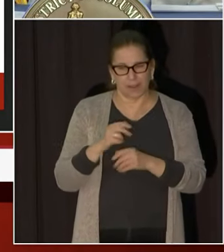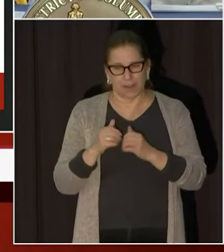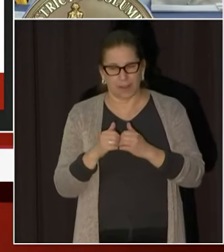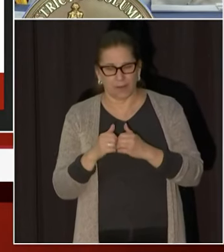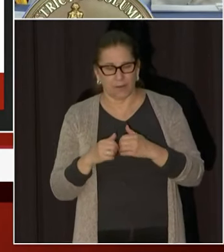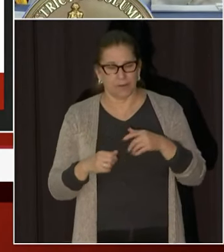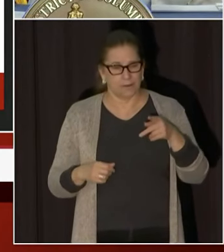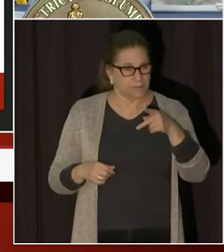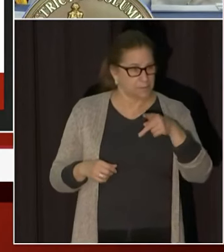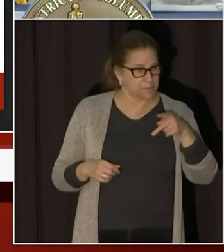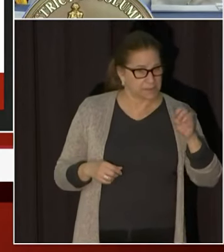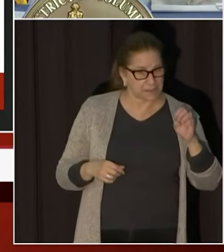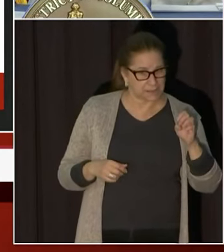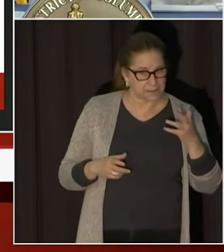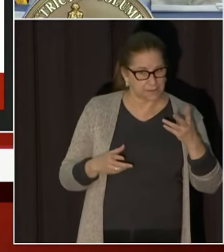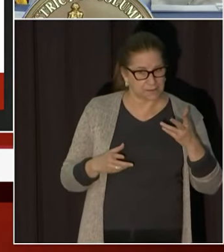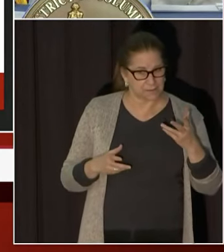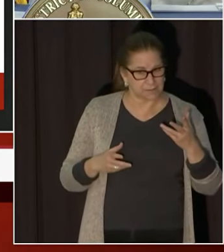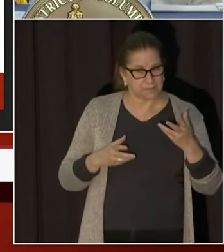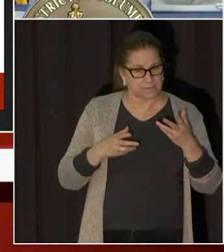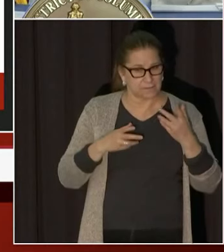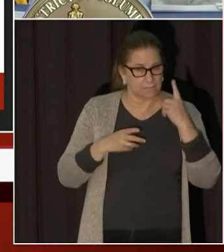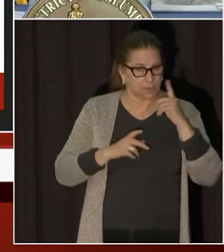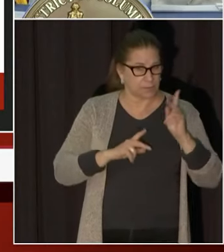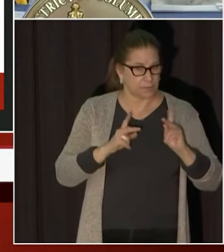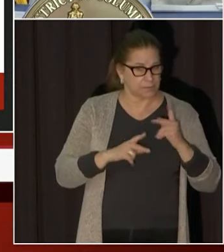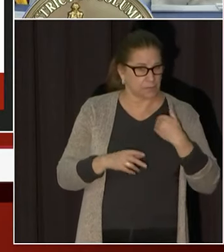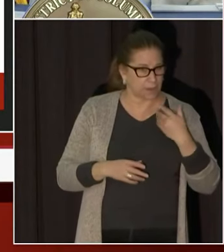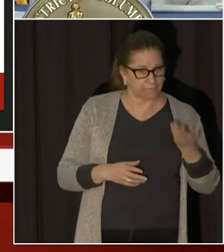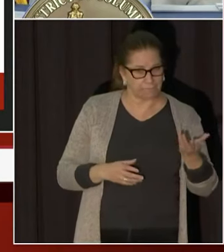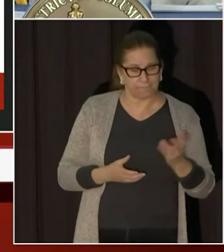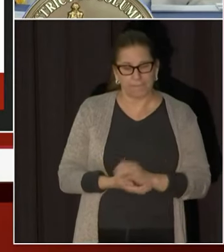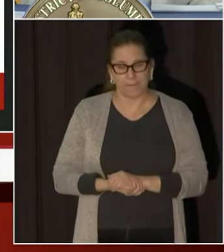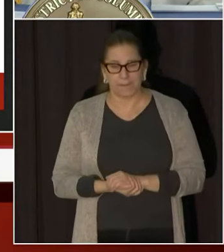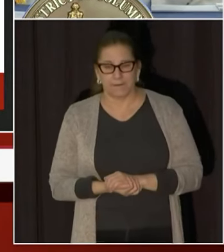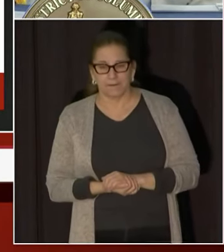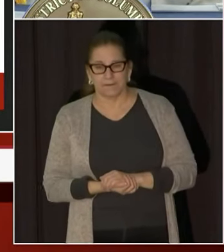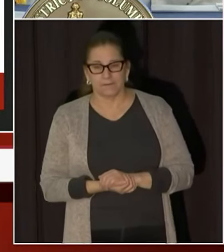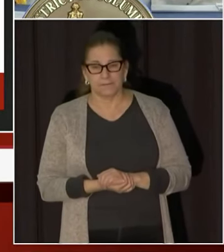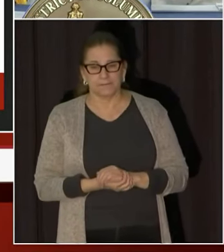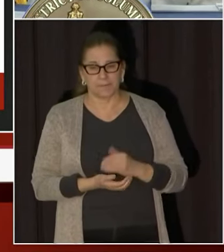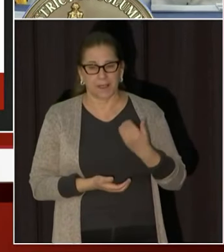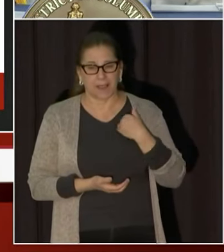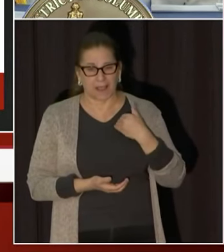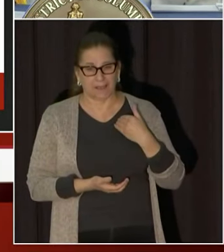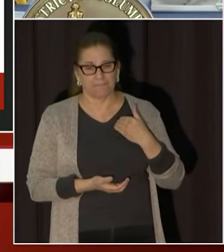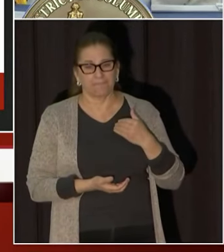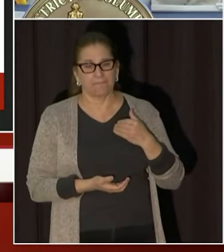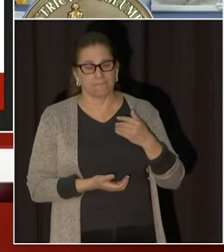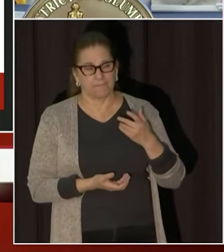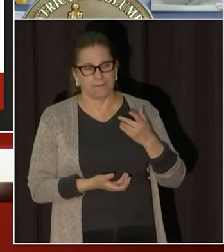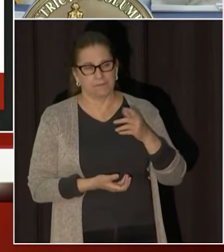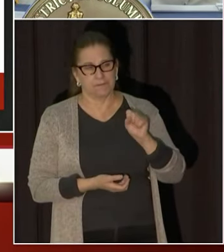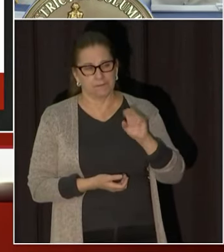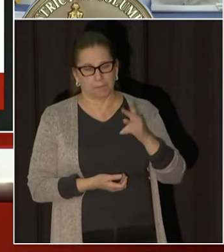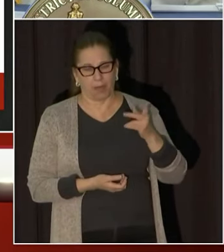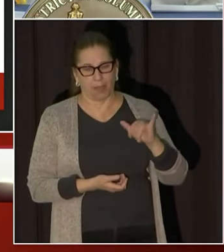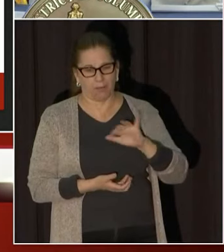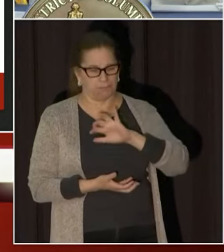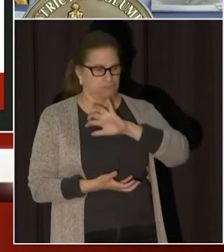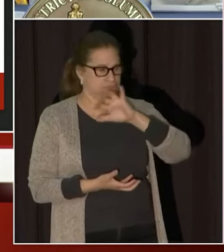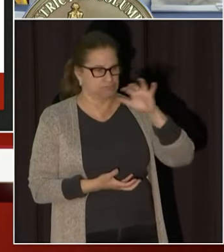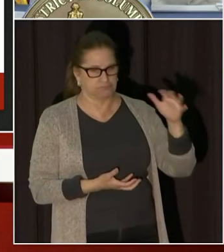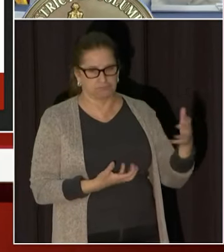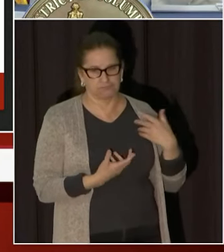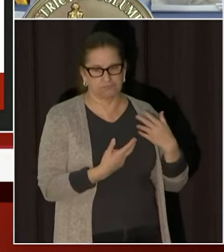up. And we're feeling very good about our local stockpile, which will support our hospitals and